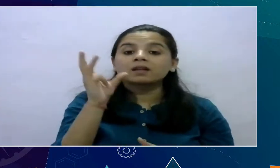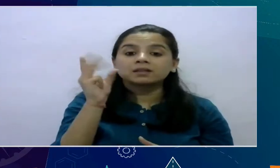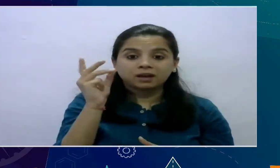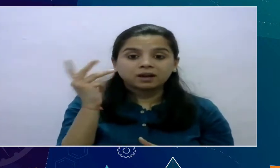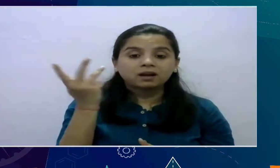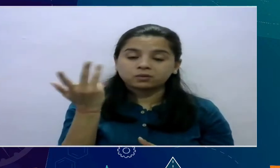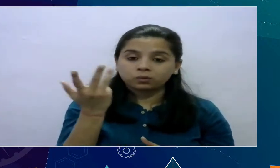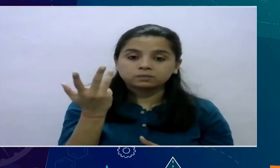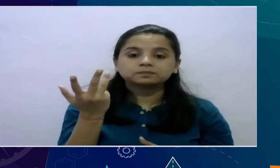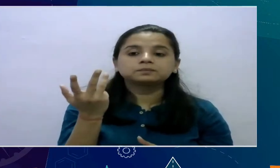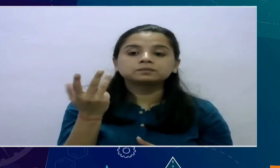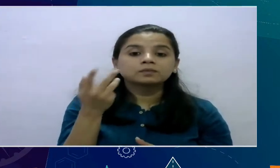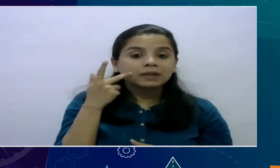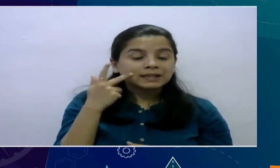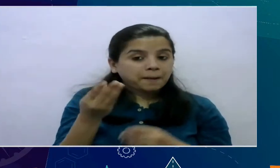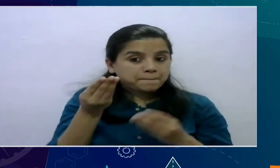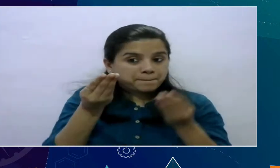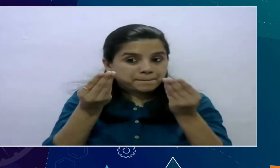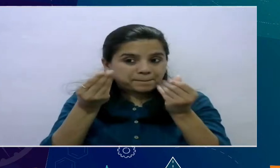I take sand,